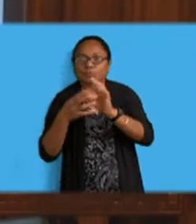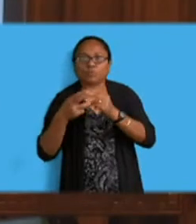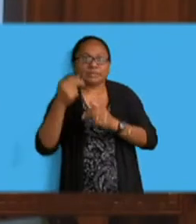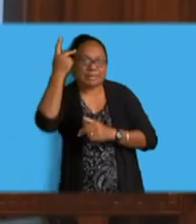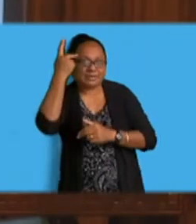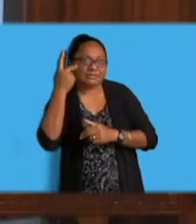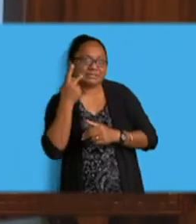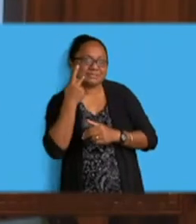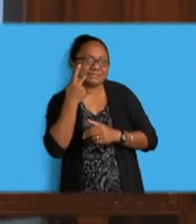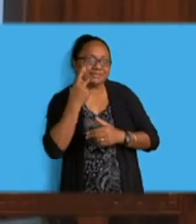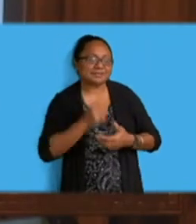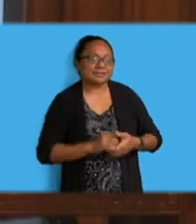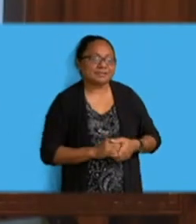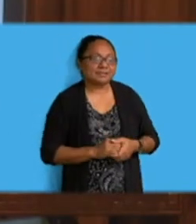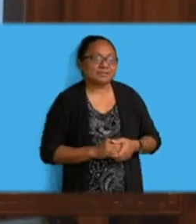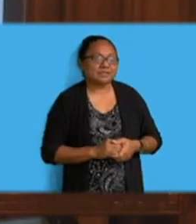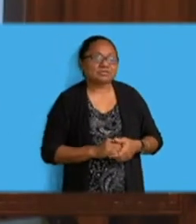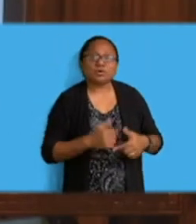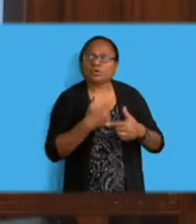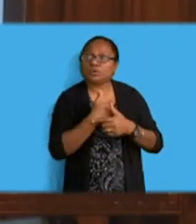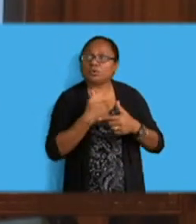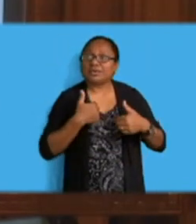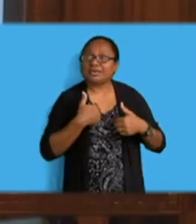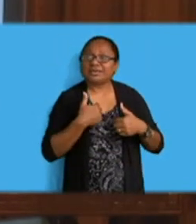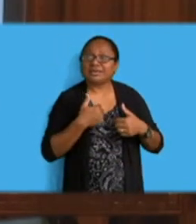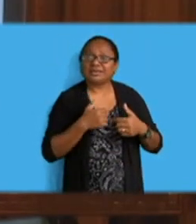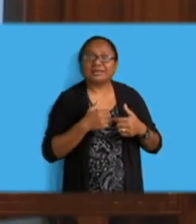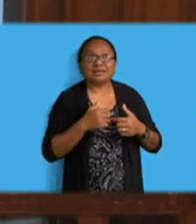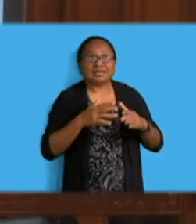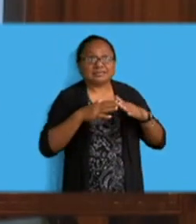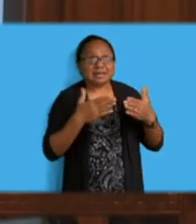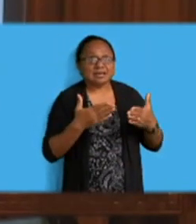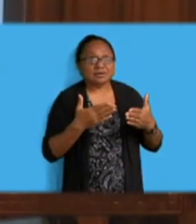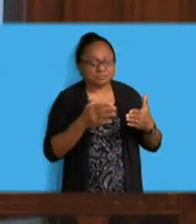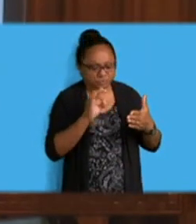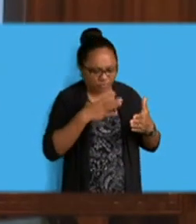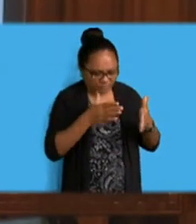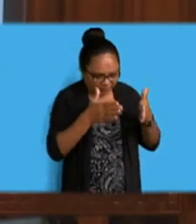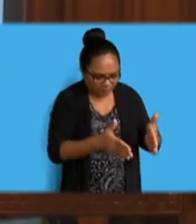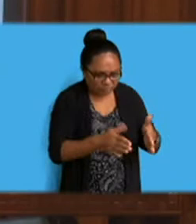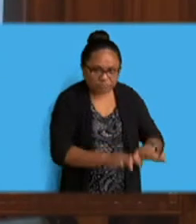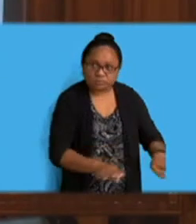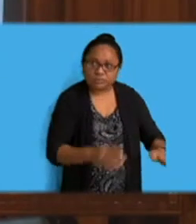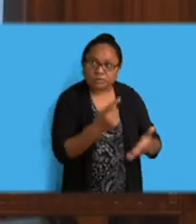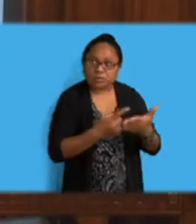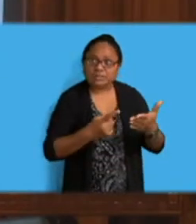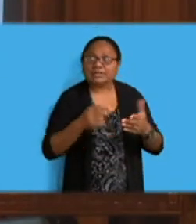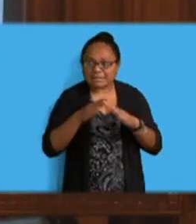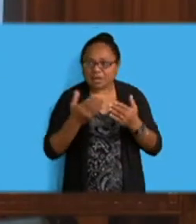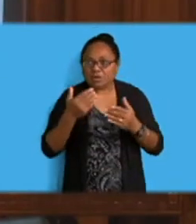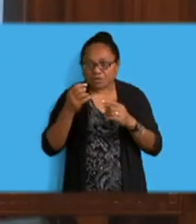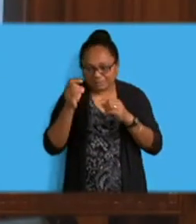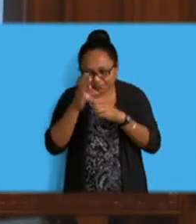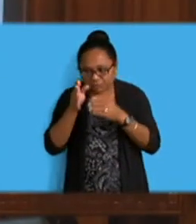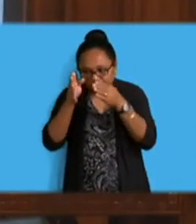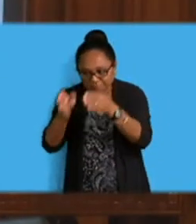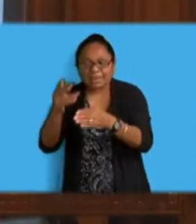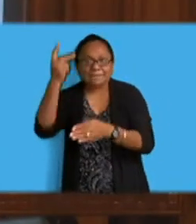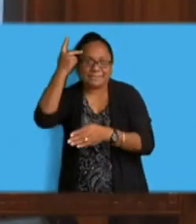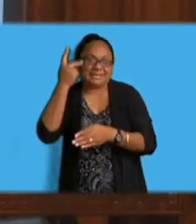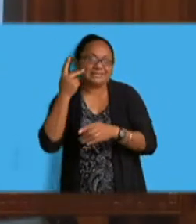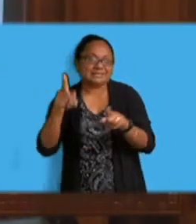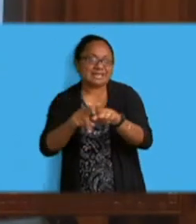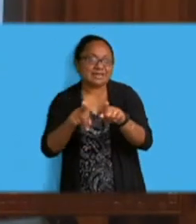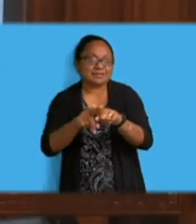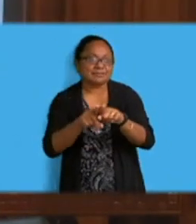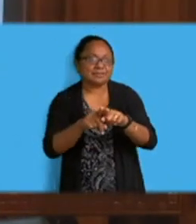to shift from a child-centered learning so that we support the importance of parental engagement.